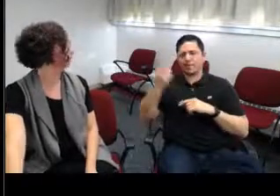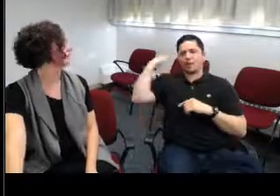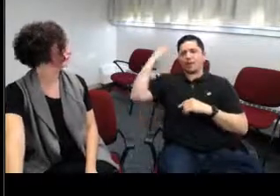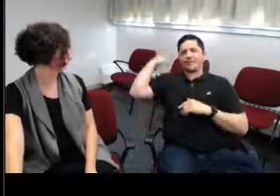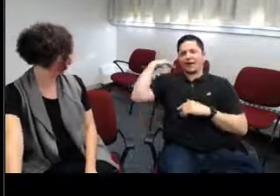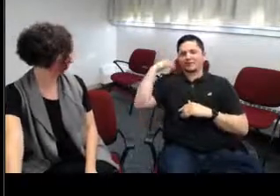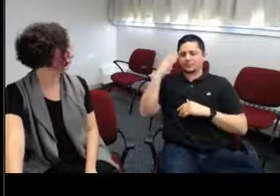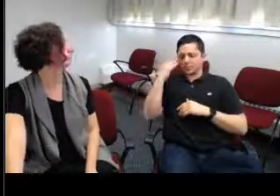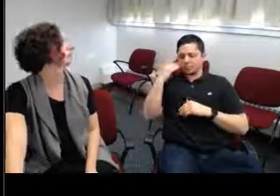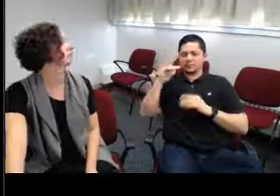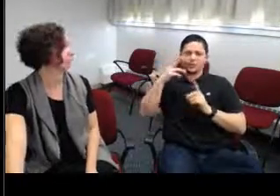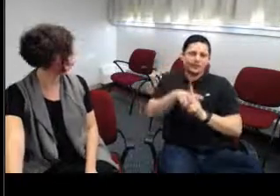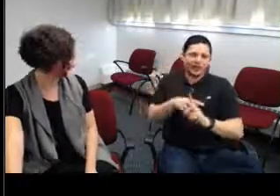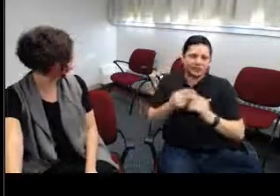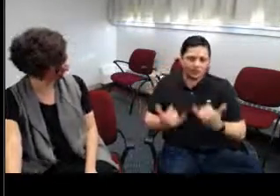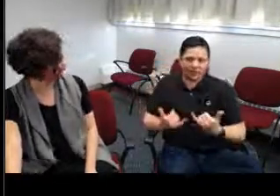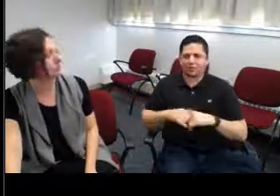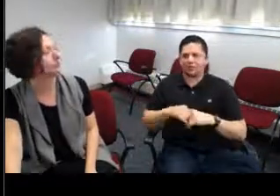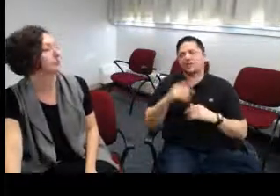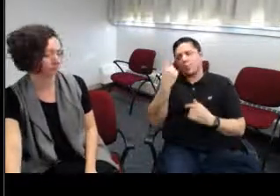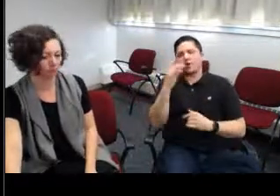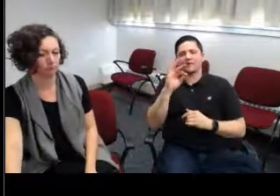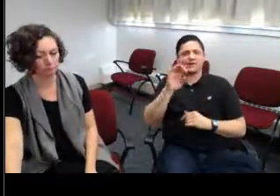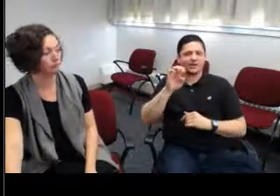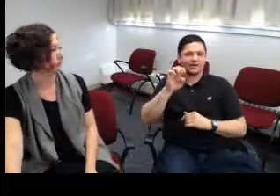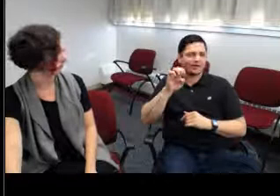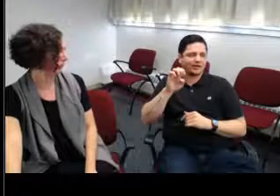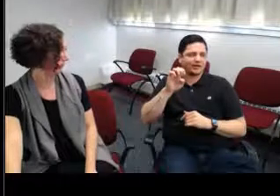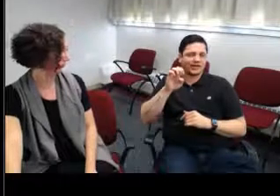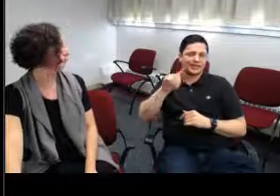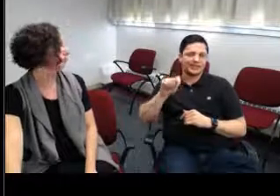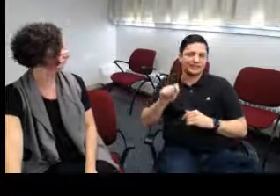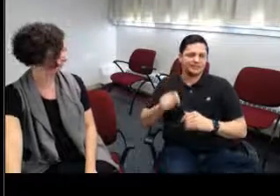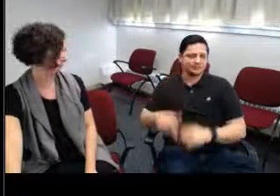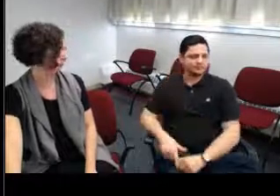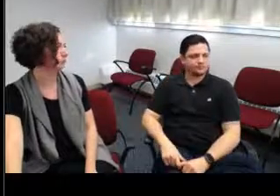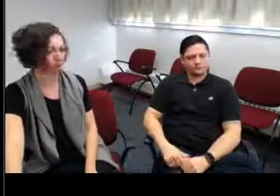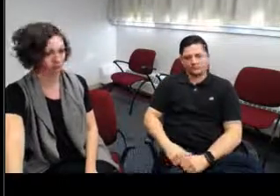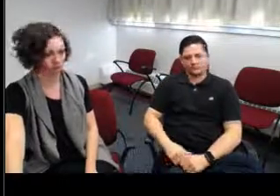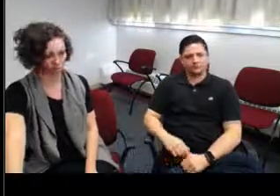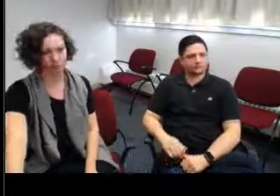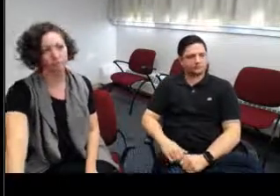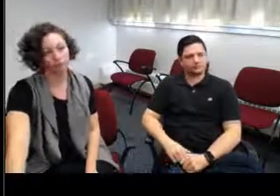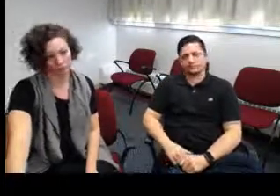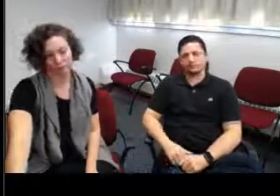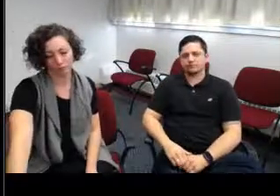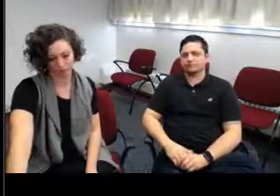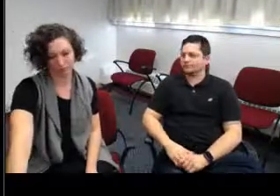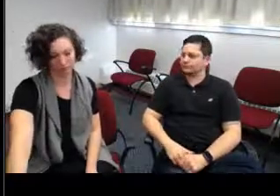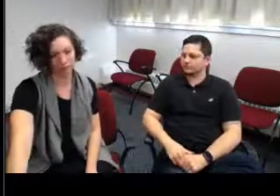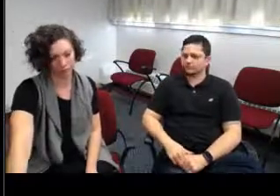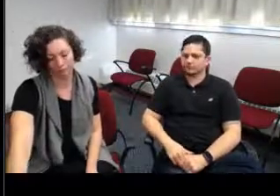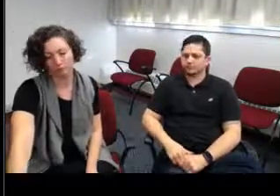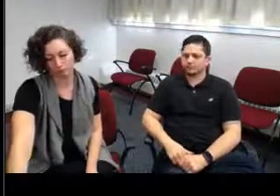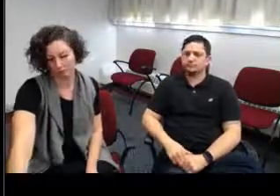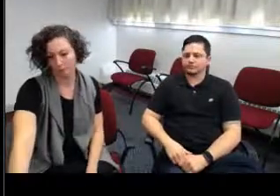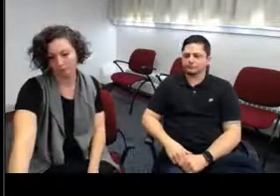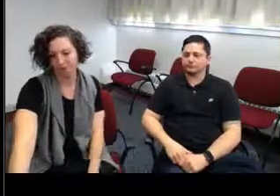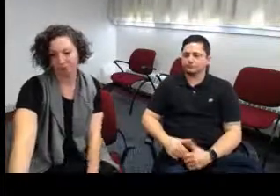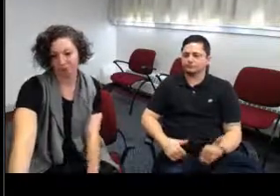your mood, whether, you're thinking about your past and how it applies today. And kind of in a nutshell, that's